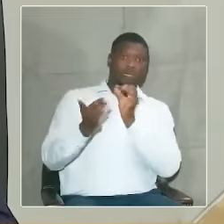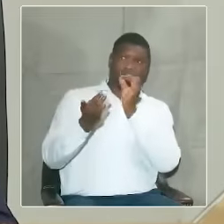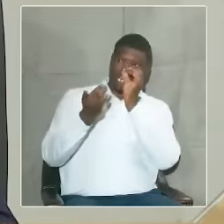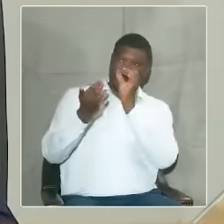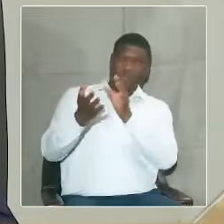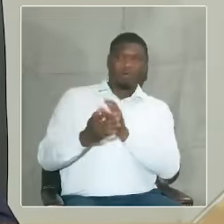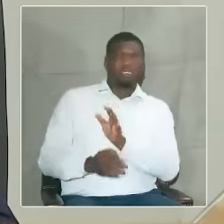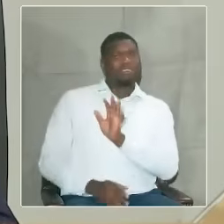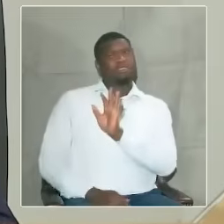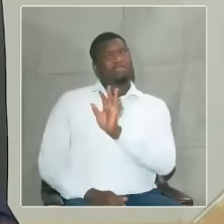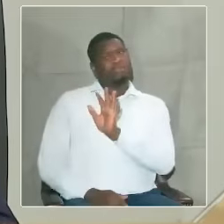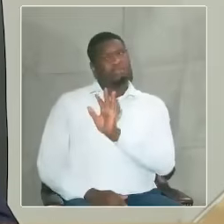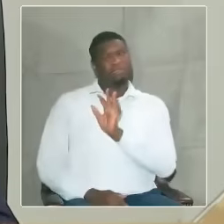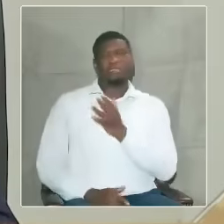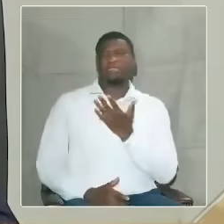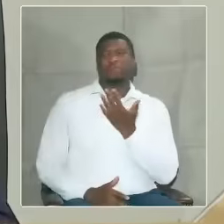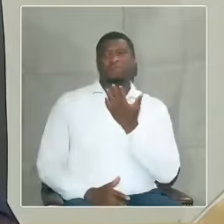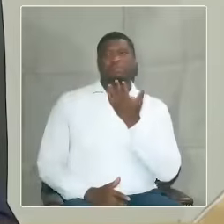be responsible